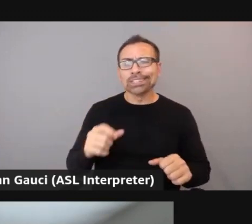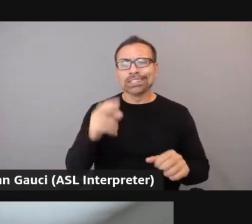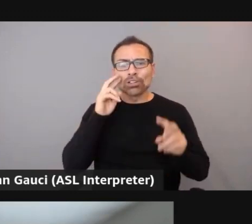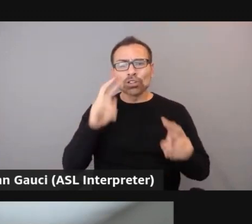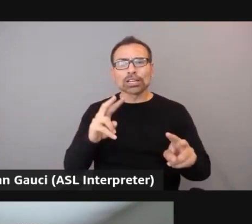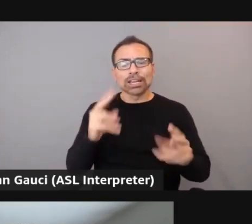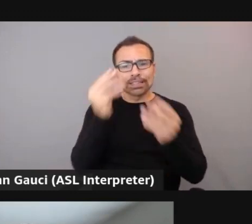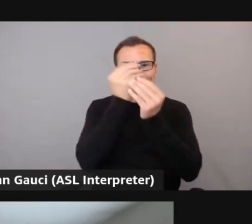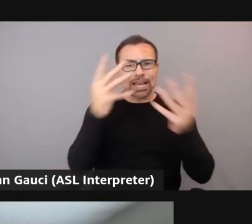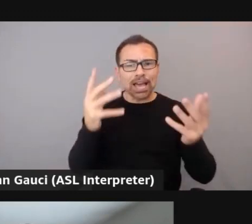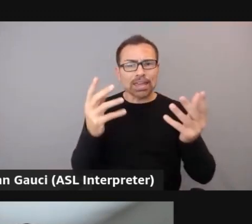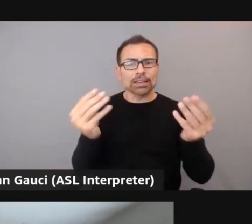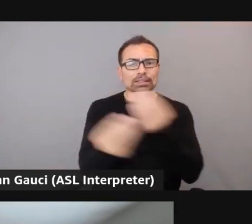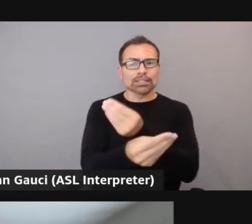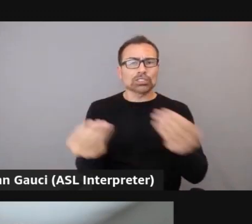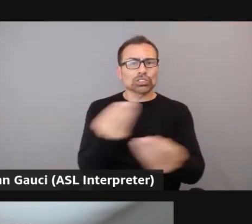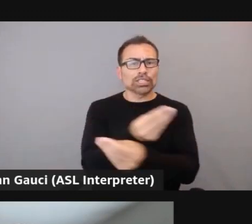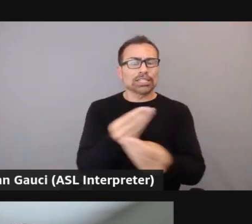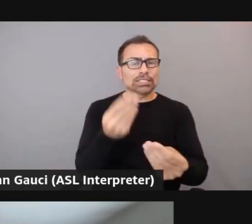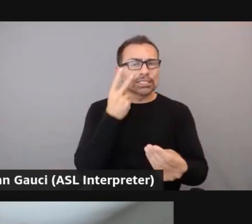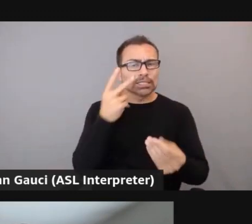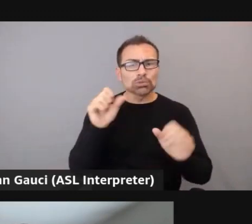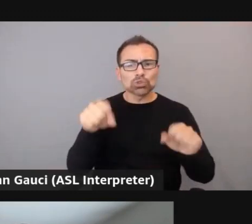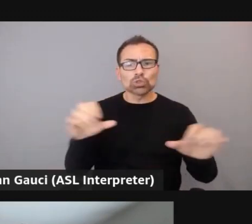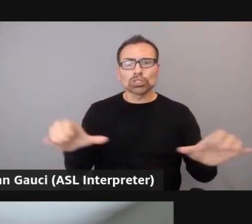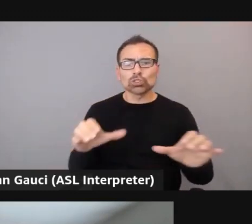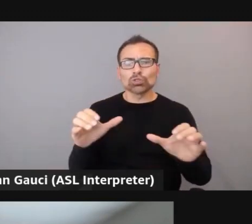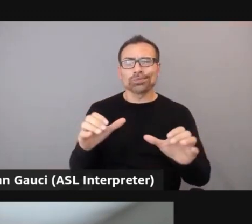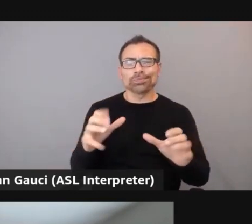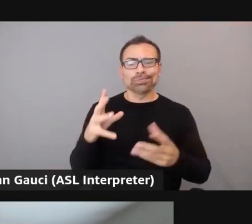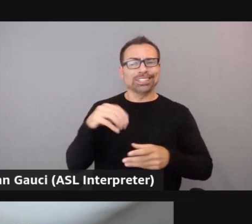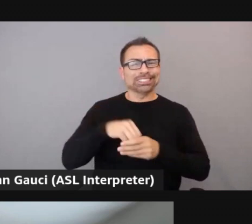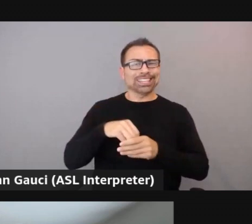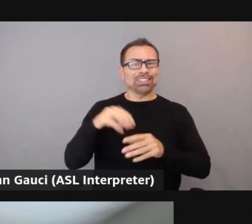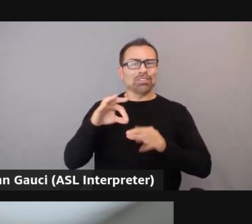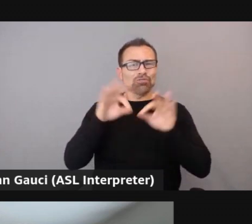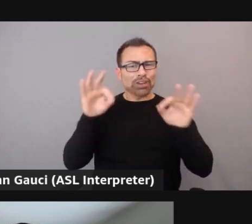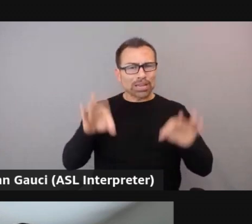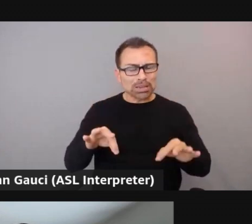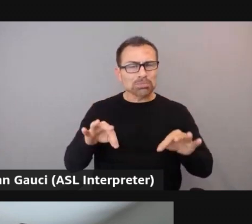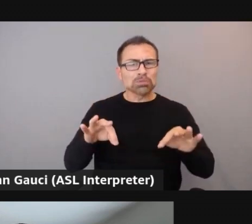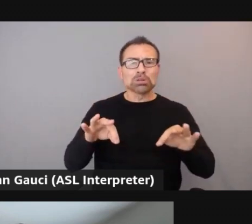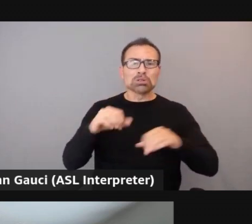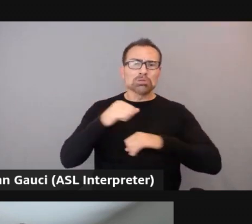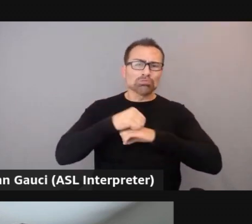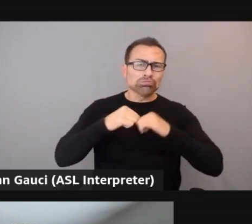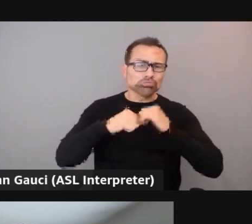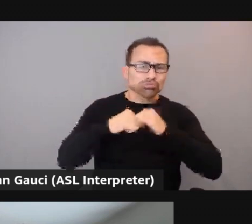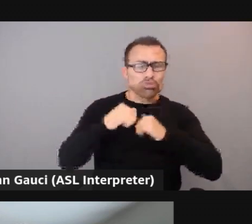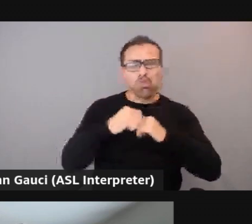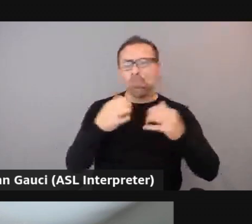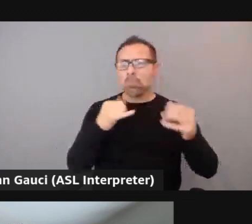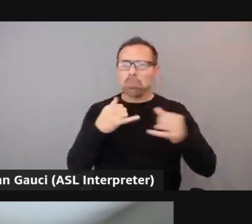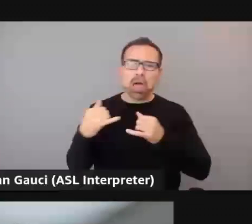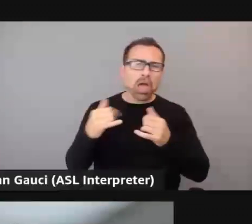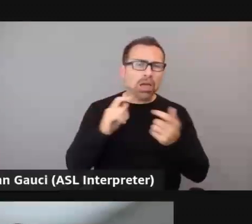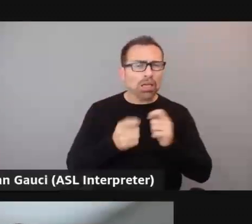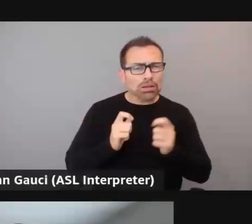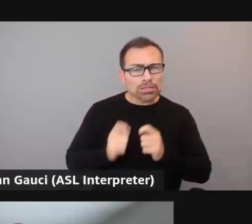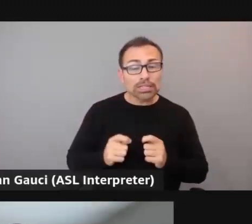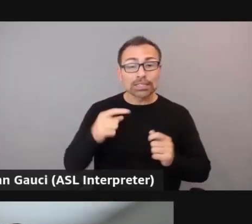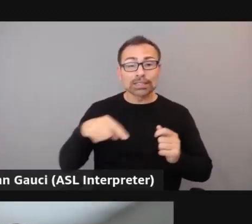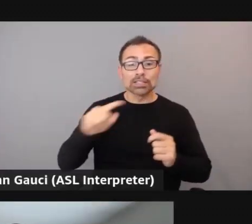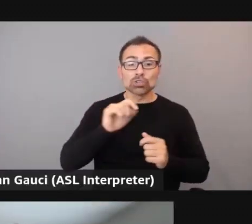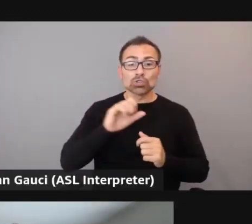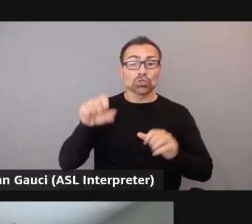Play with the SIF framework. Yeah, I mean, these are tools that we can use today to start developing solutions to solve